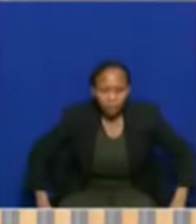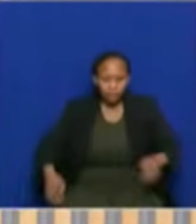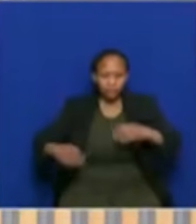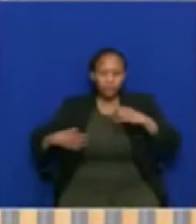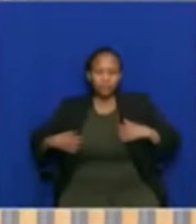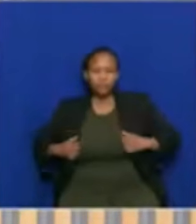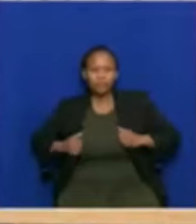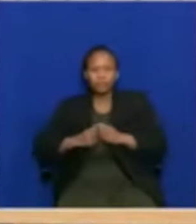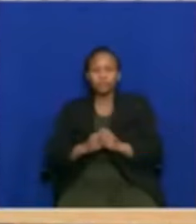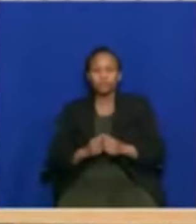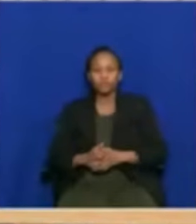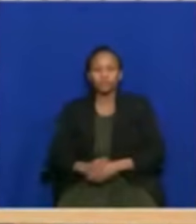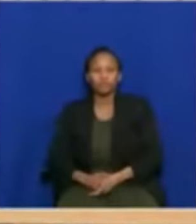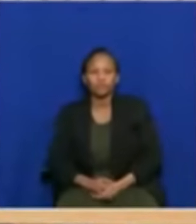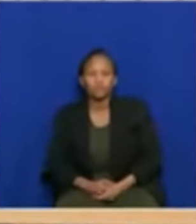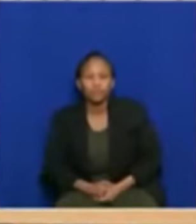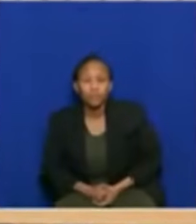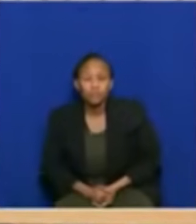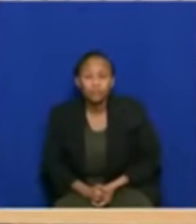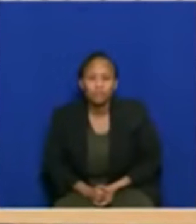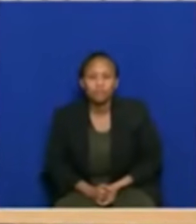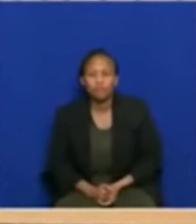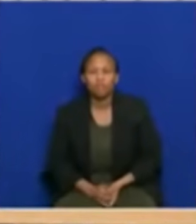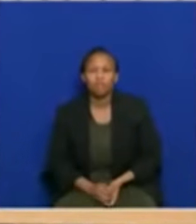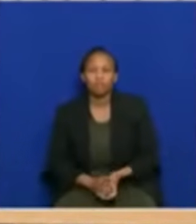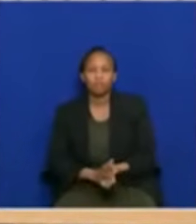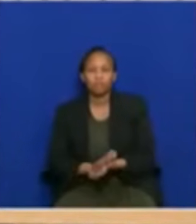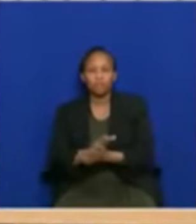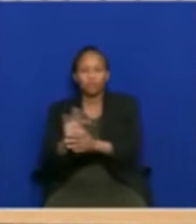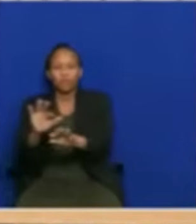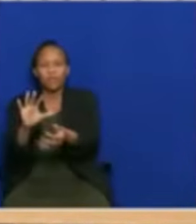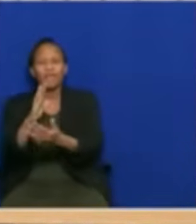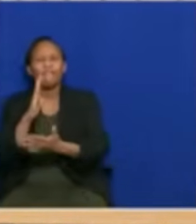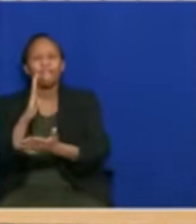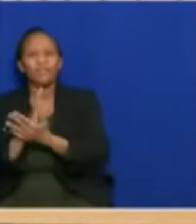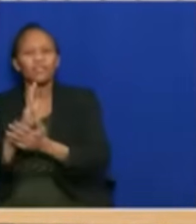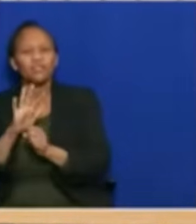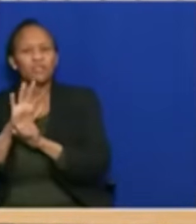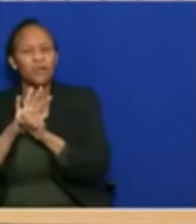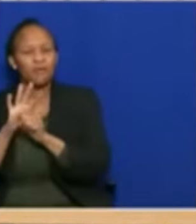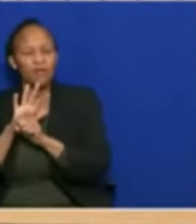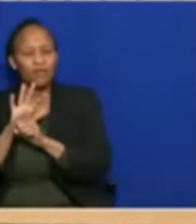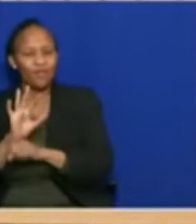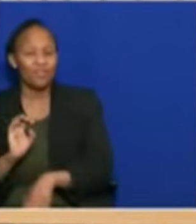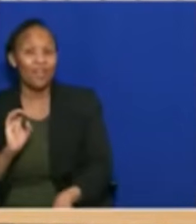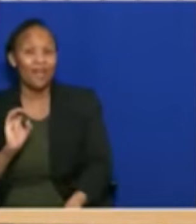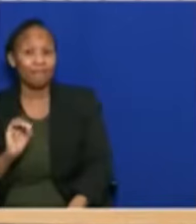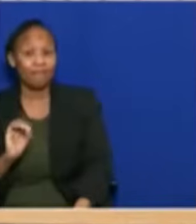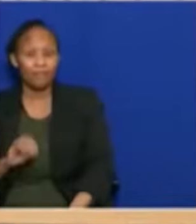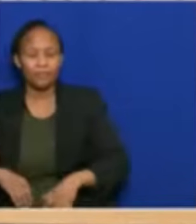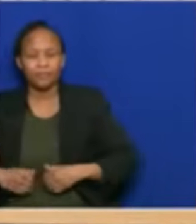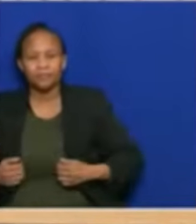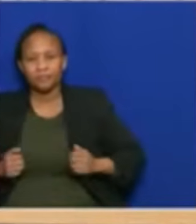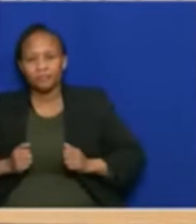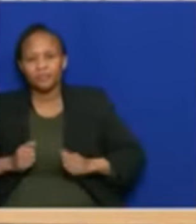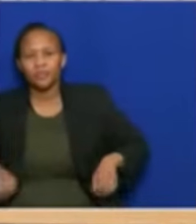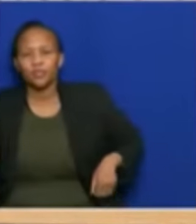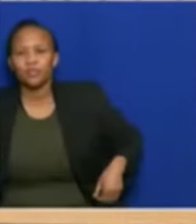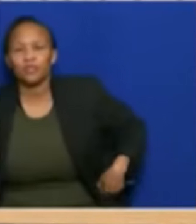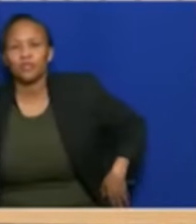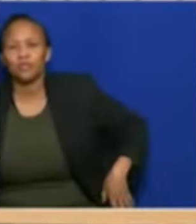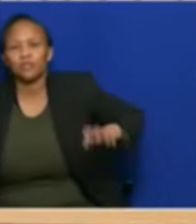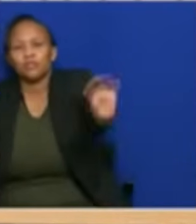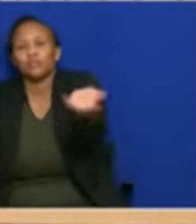of factual background that, though important, is not relevant for the